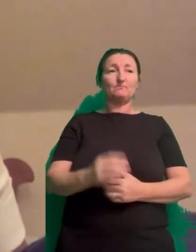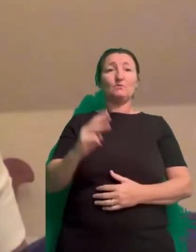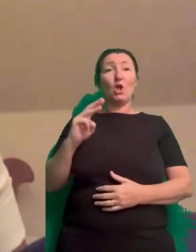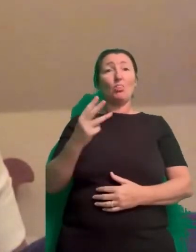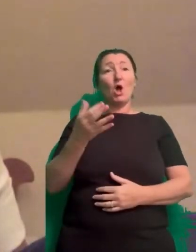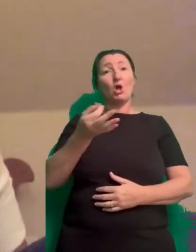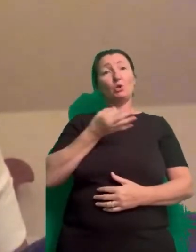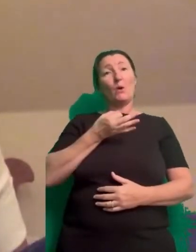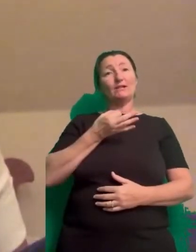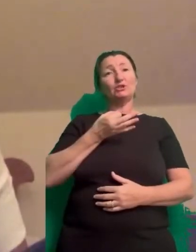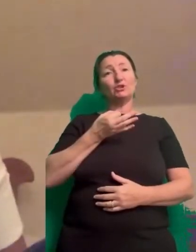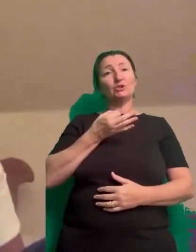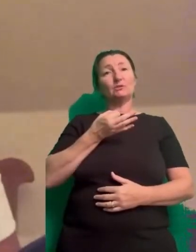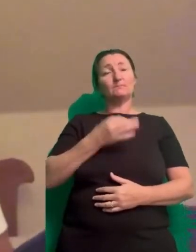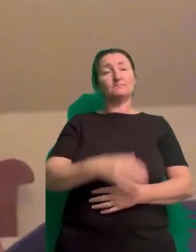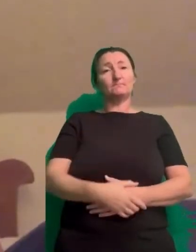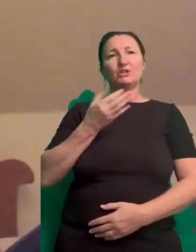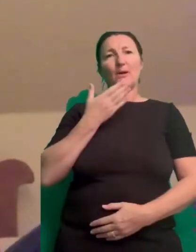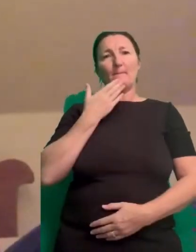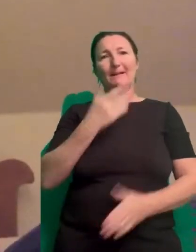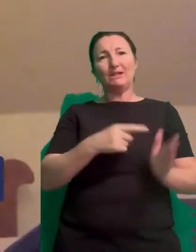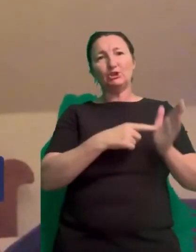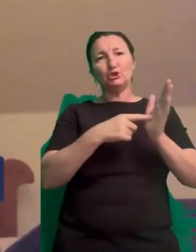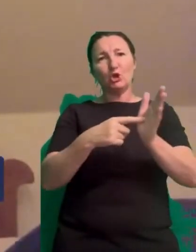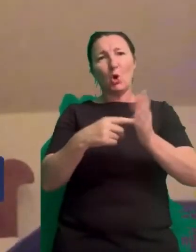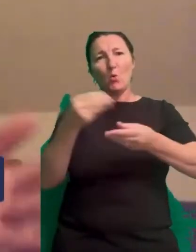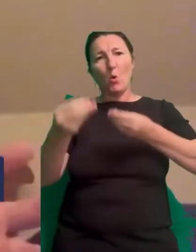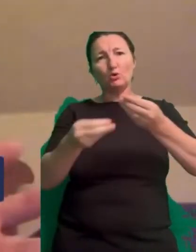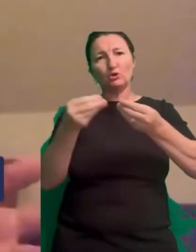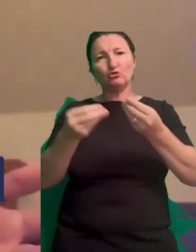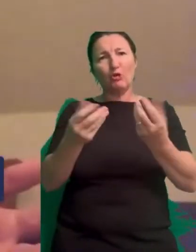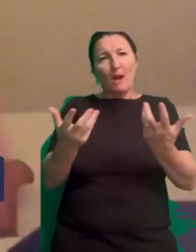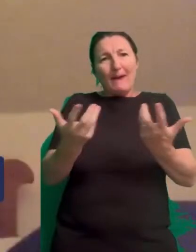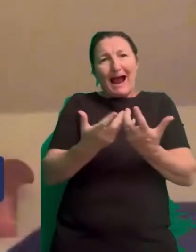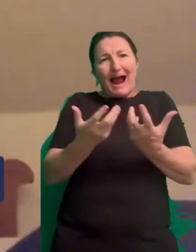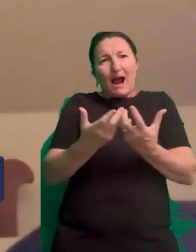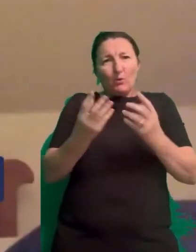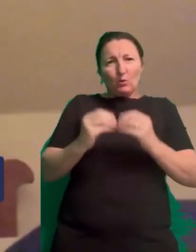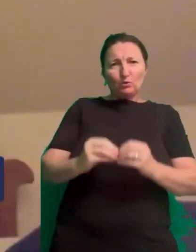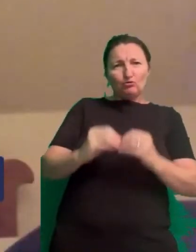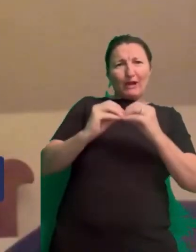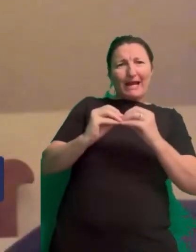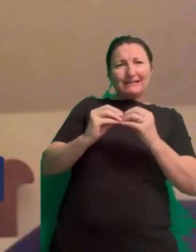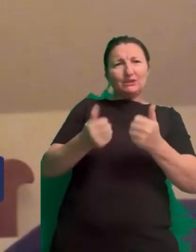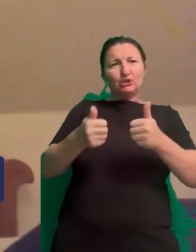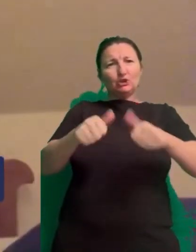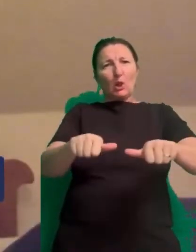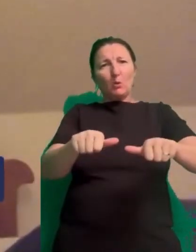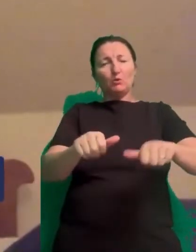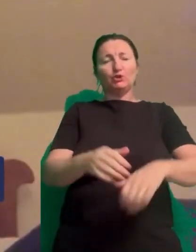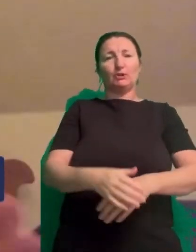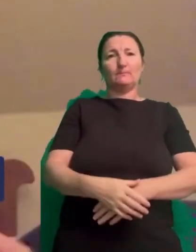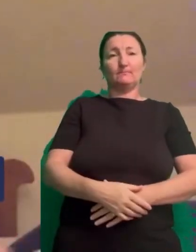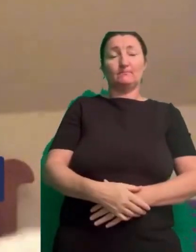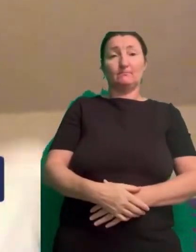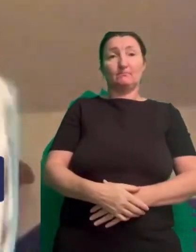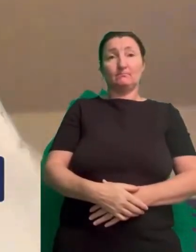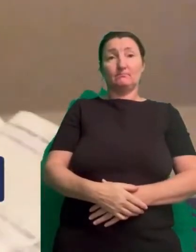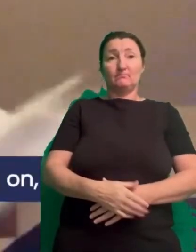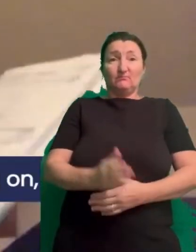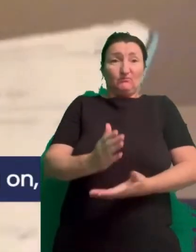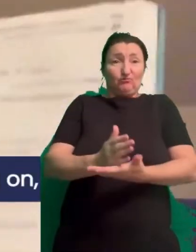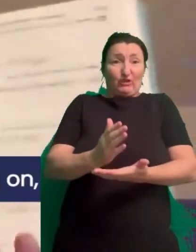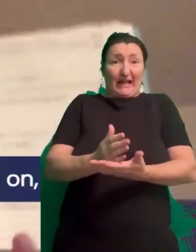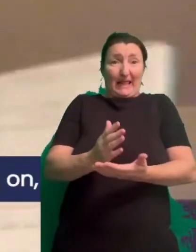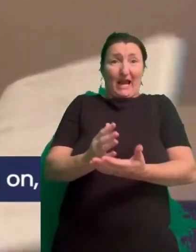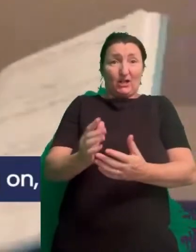you made your solution. So I took a bright post-it note because for me it really needs to stand out so that when I